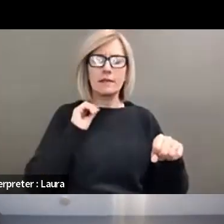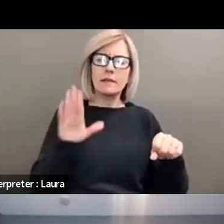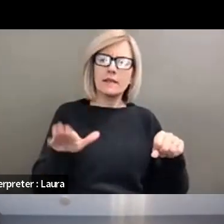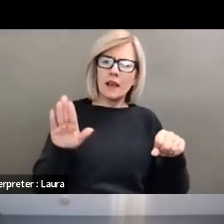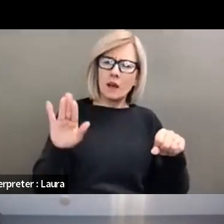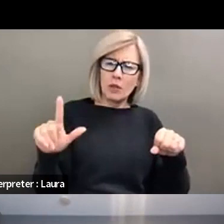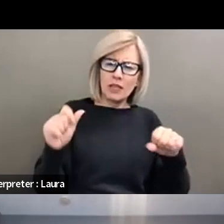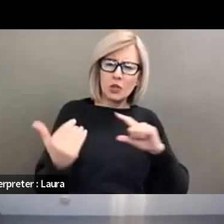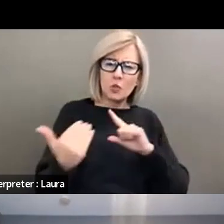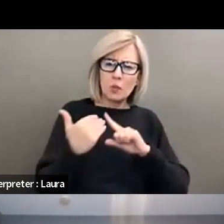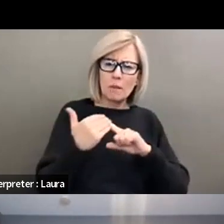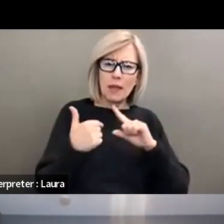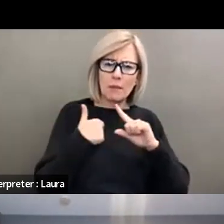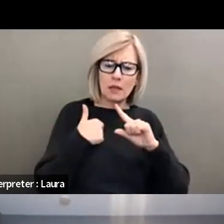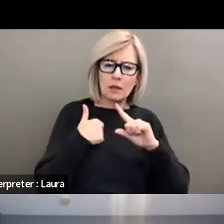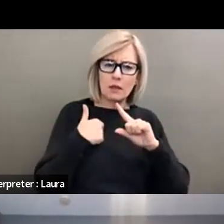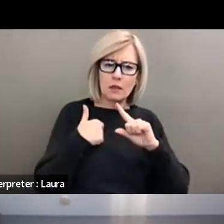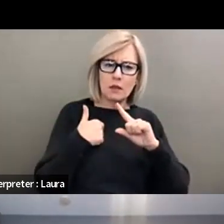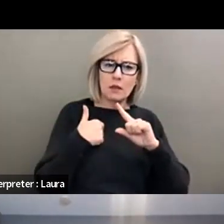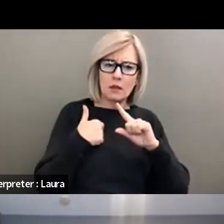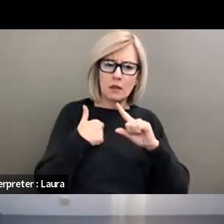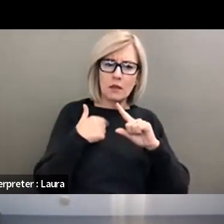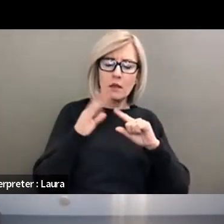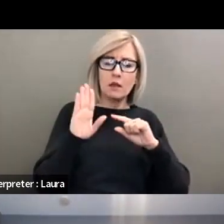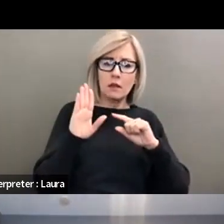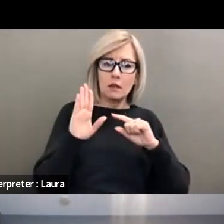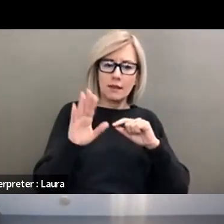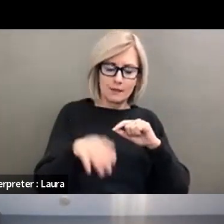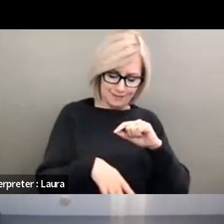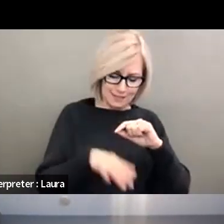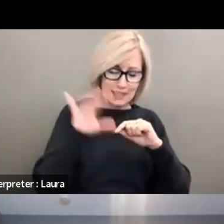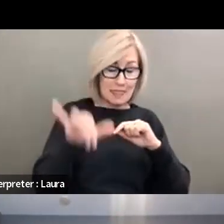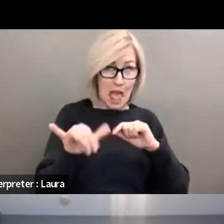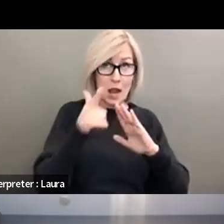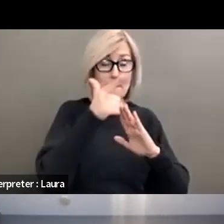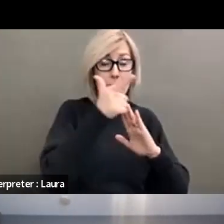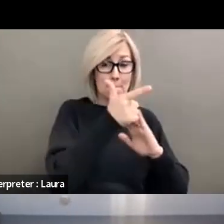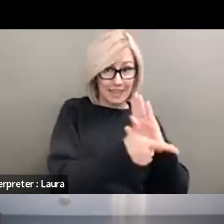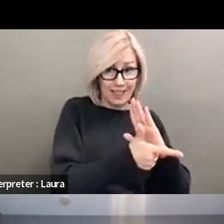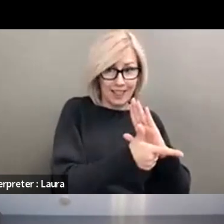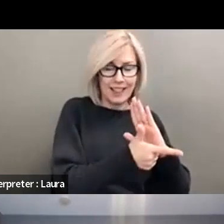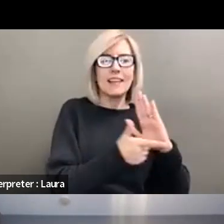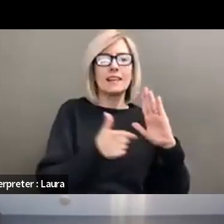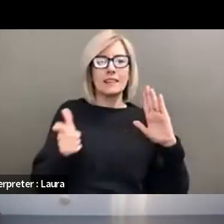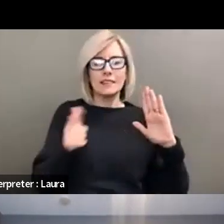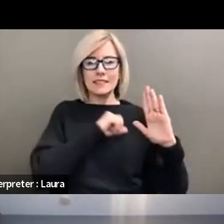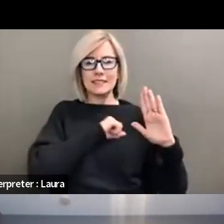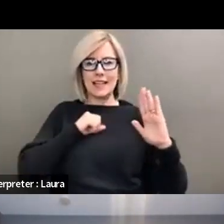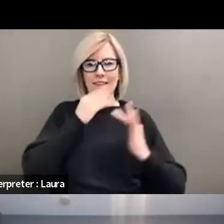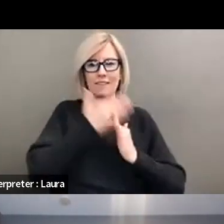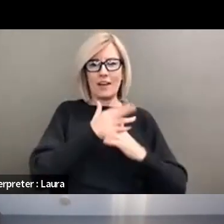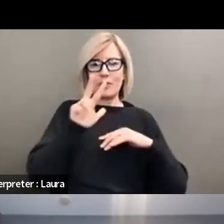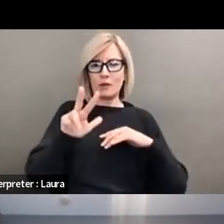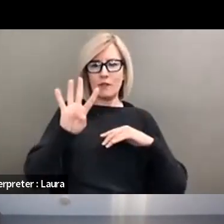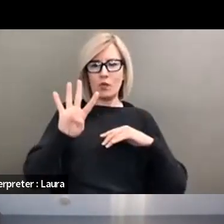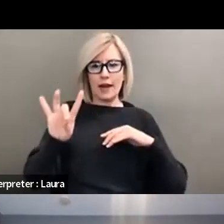you remind me, does that bill, does Senate File